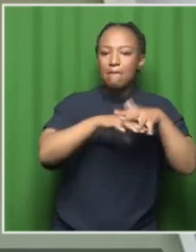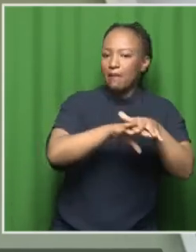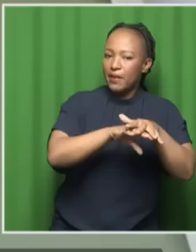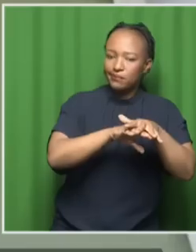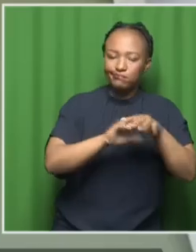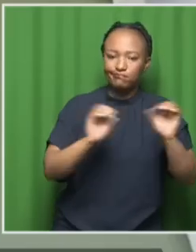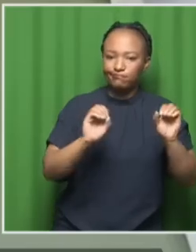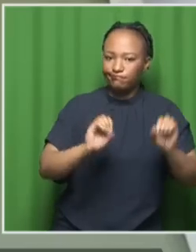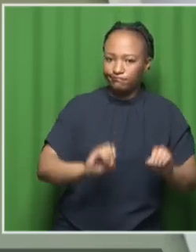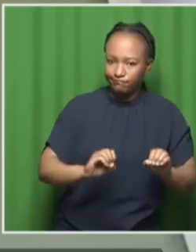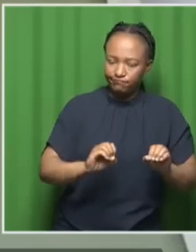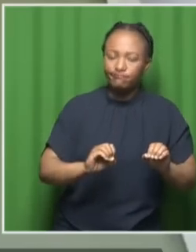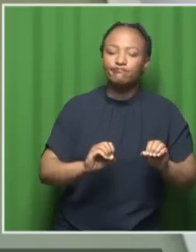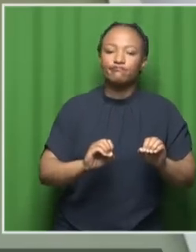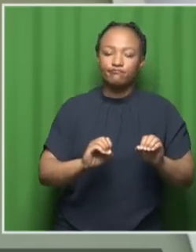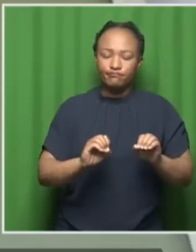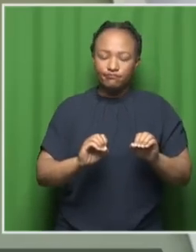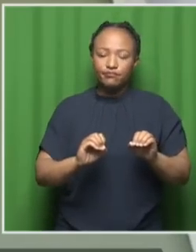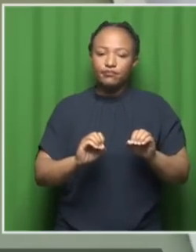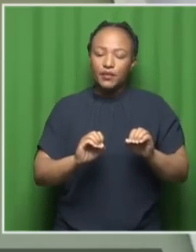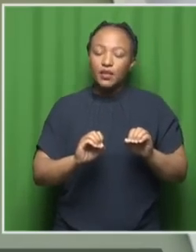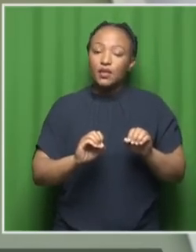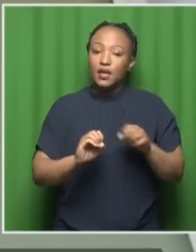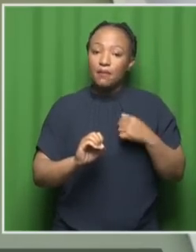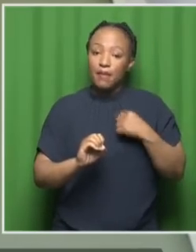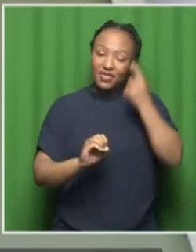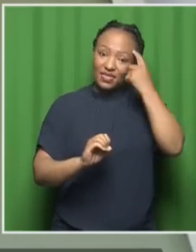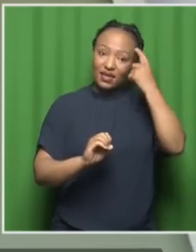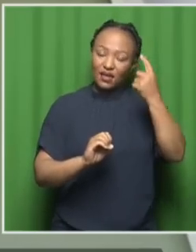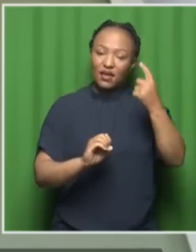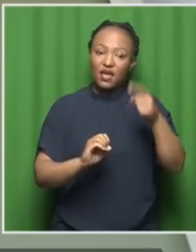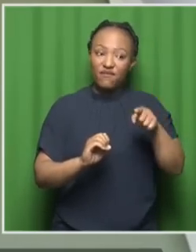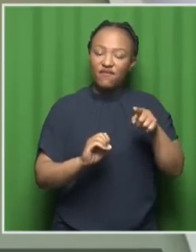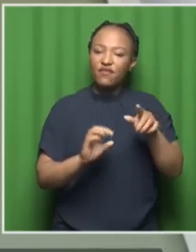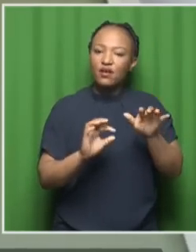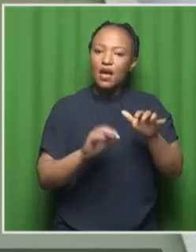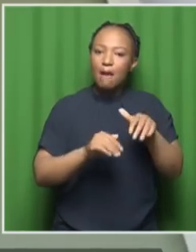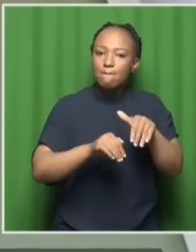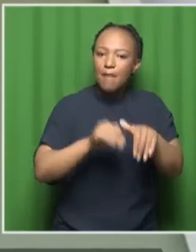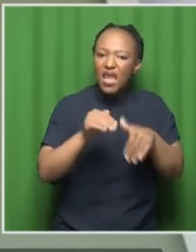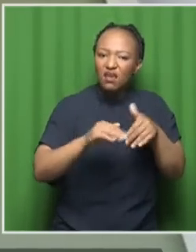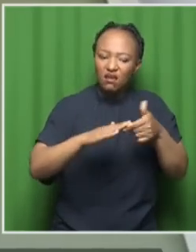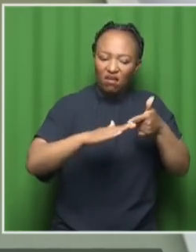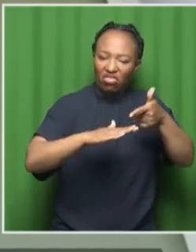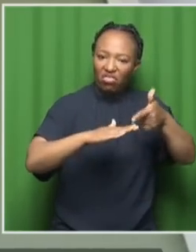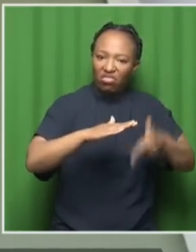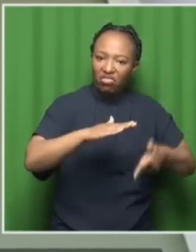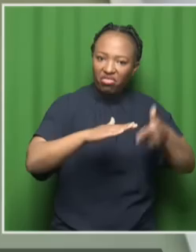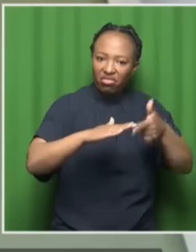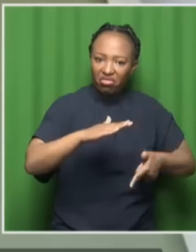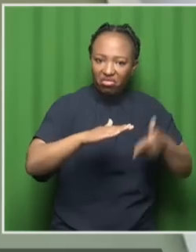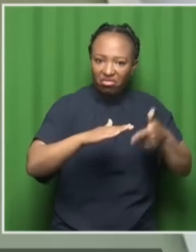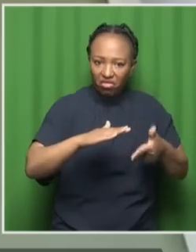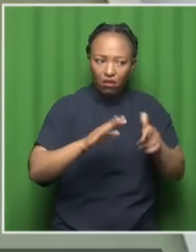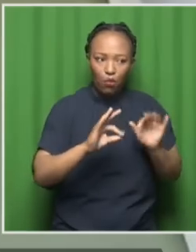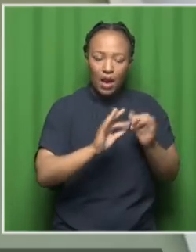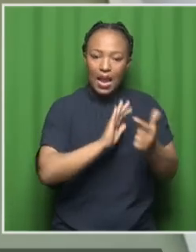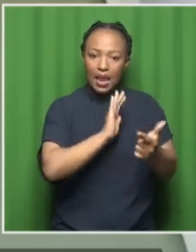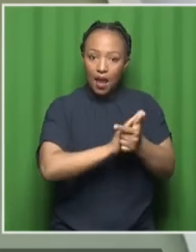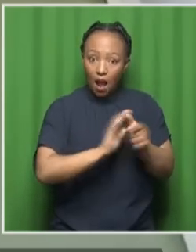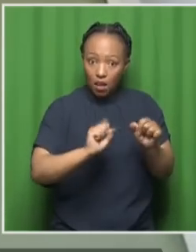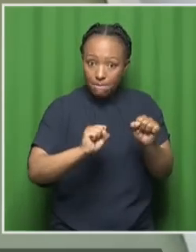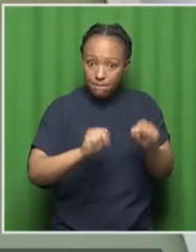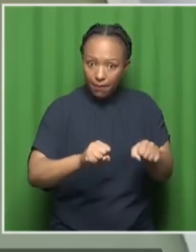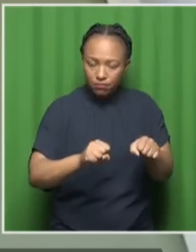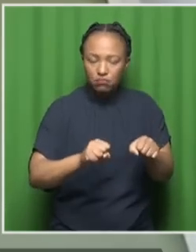So I think once the industry is formalized, we wouldn't be having these problems that